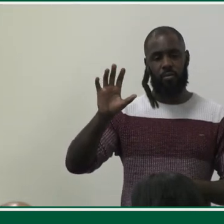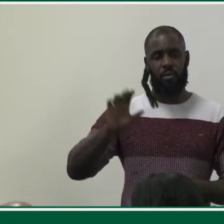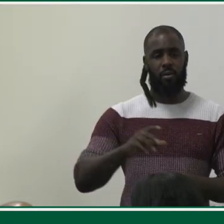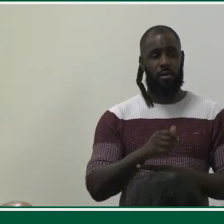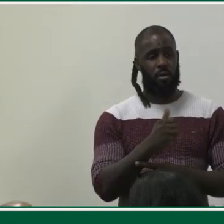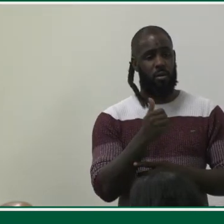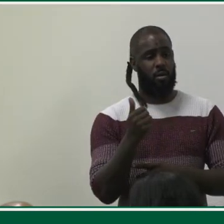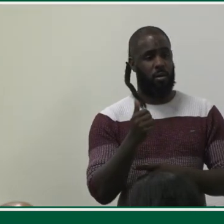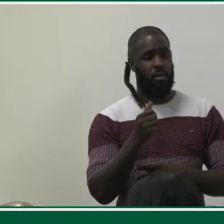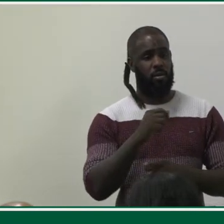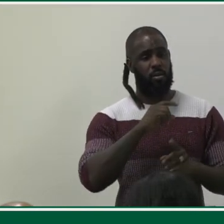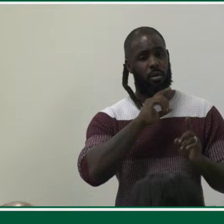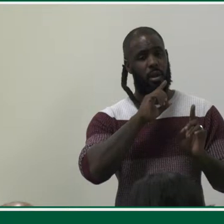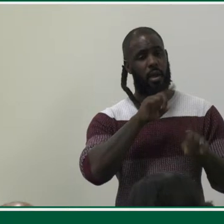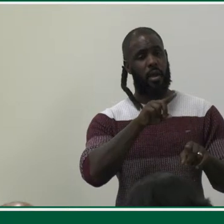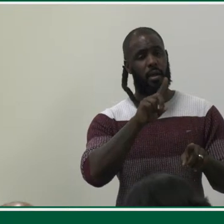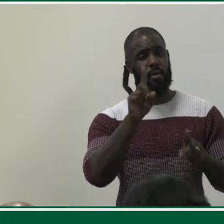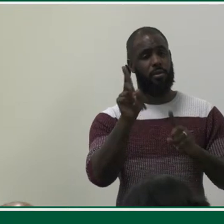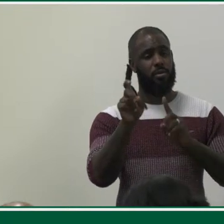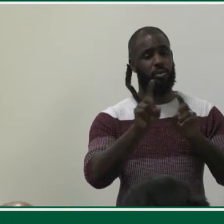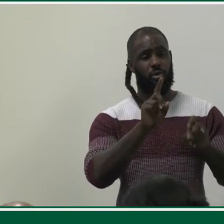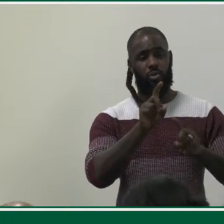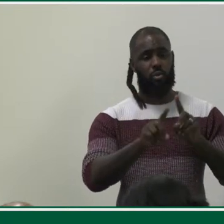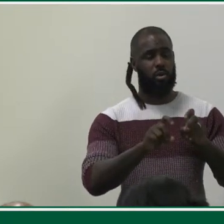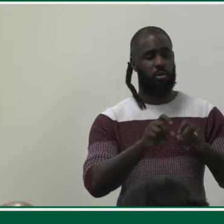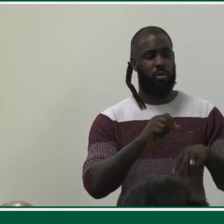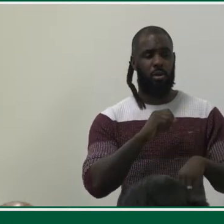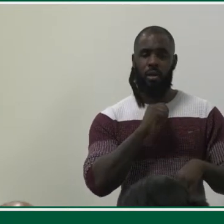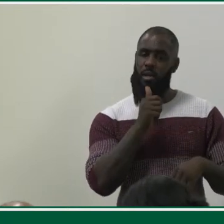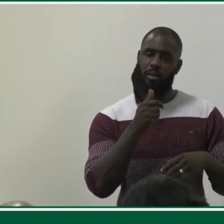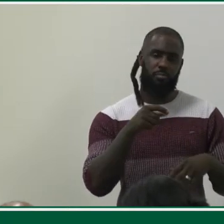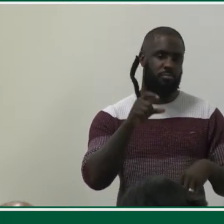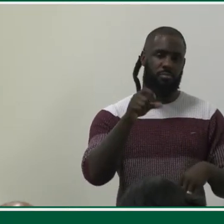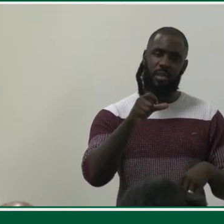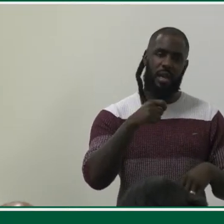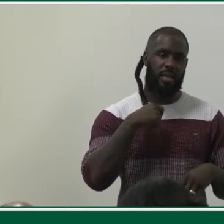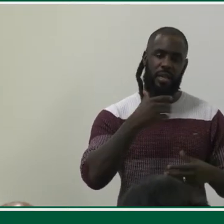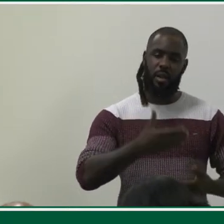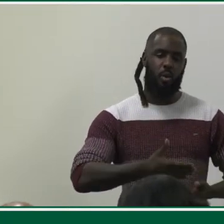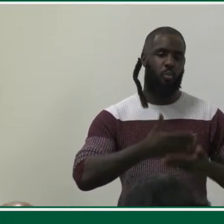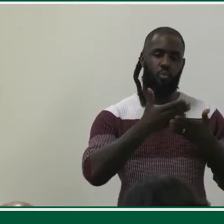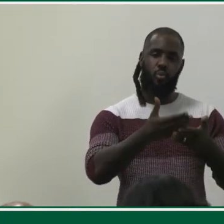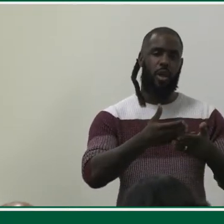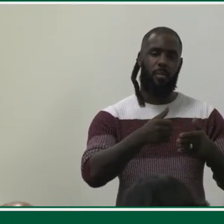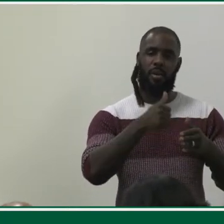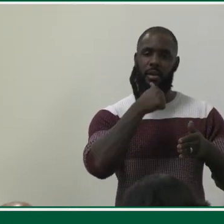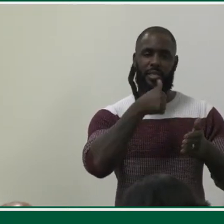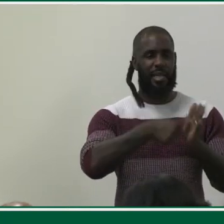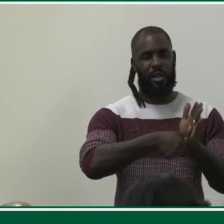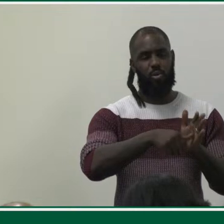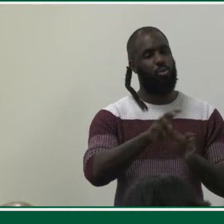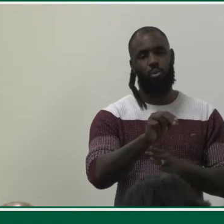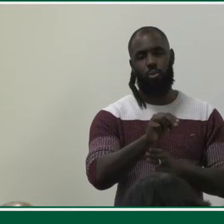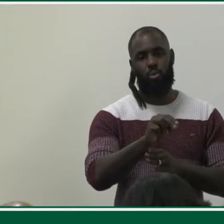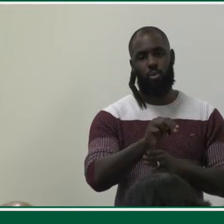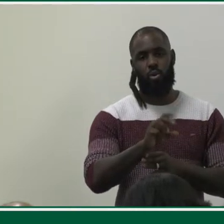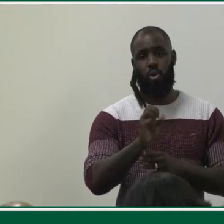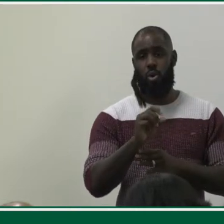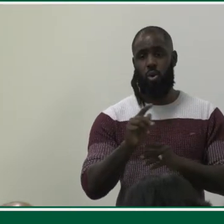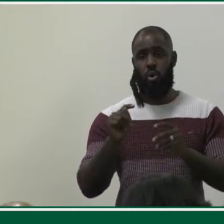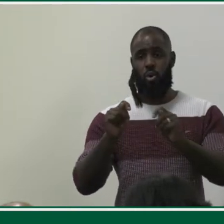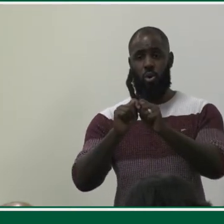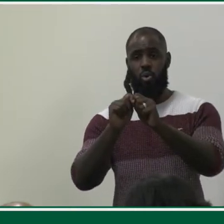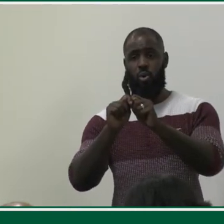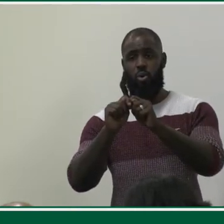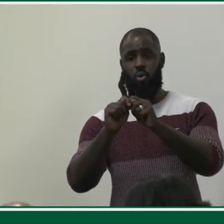to answer questions, right? We don't require letters of recommendations. They don't even have to give us their transcripts because